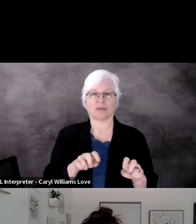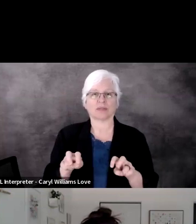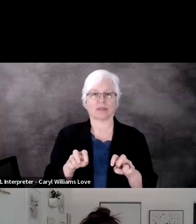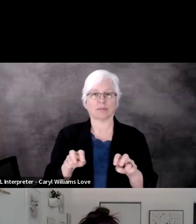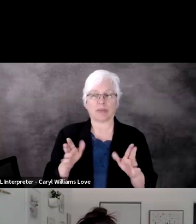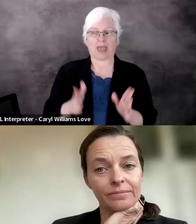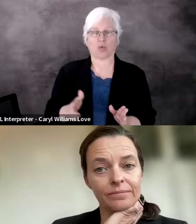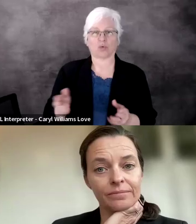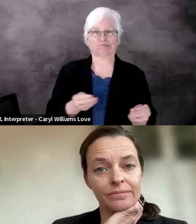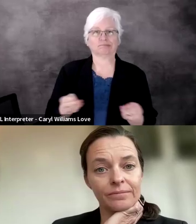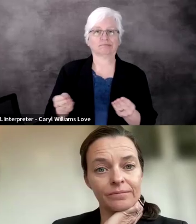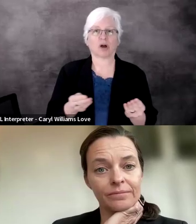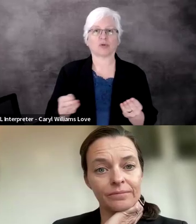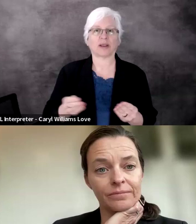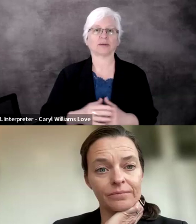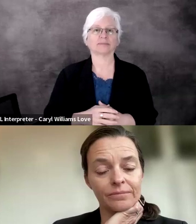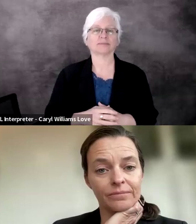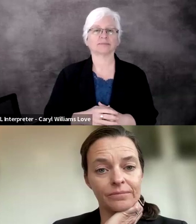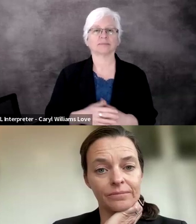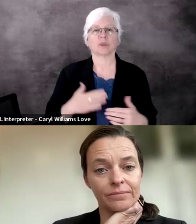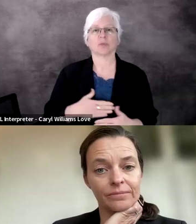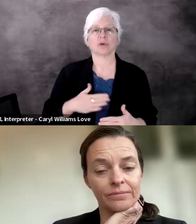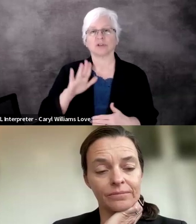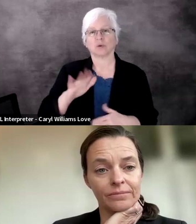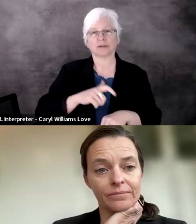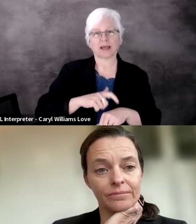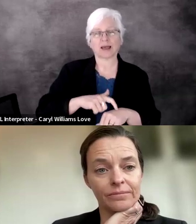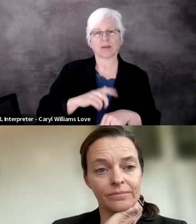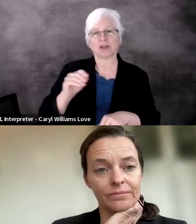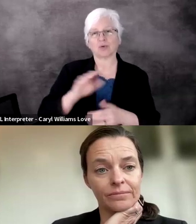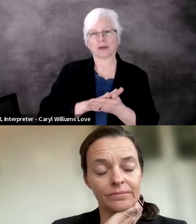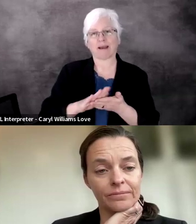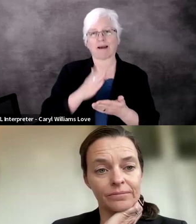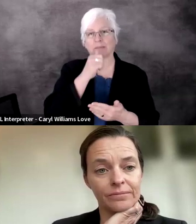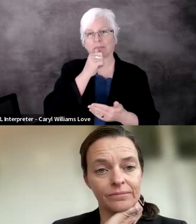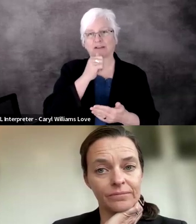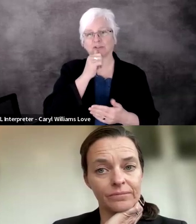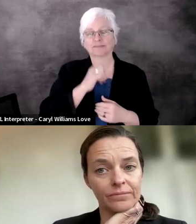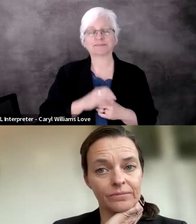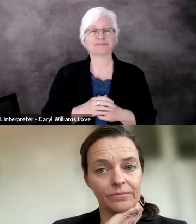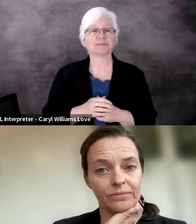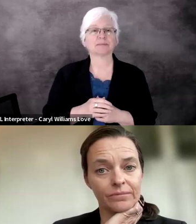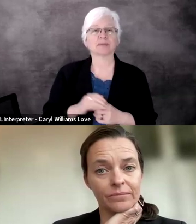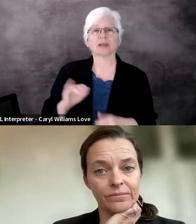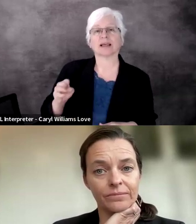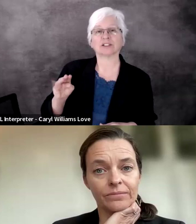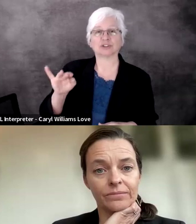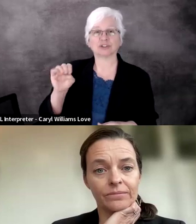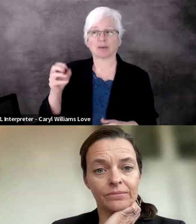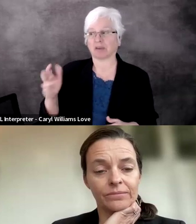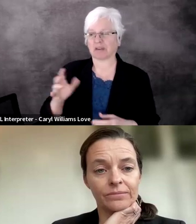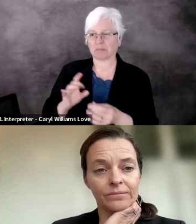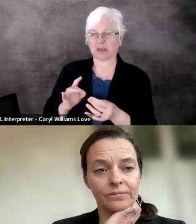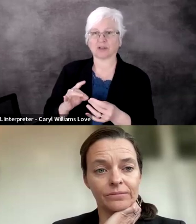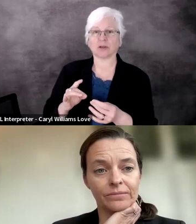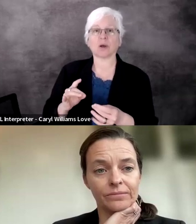I appreciate your time and patience today. So as Jamie mentioned, there are some questions that